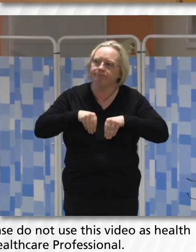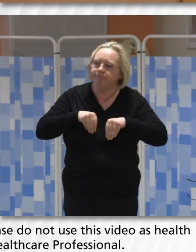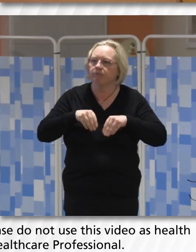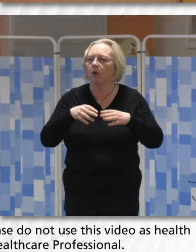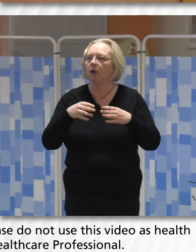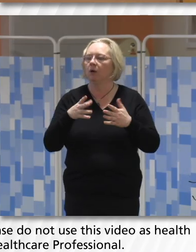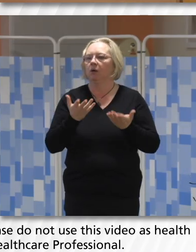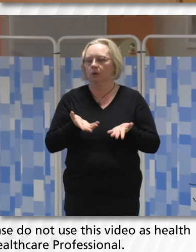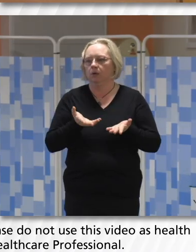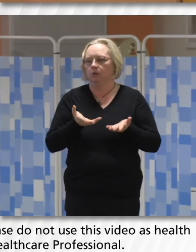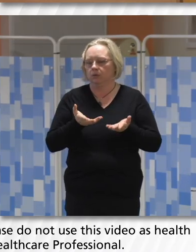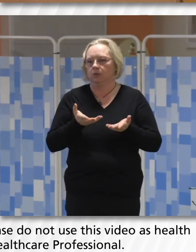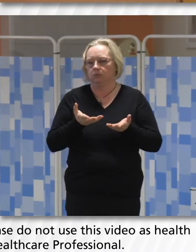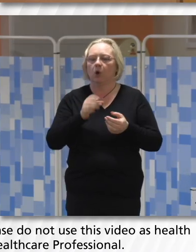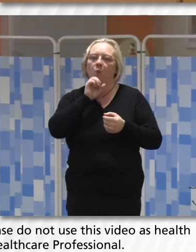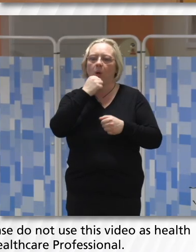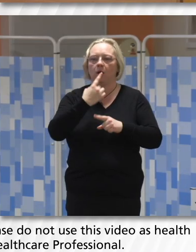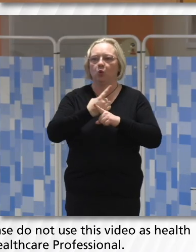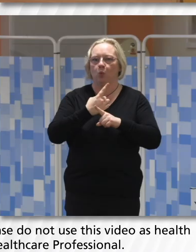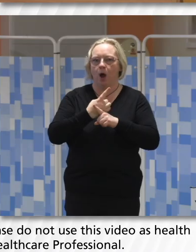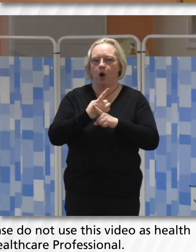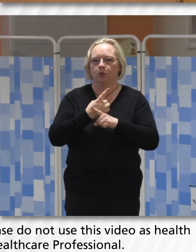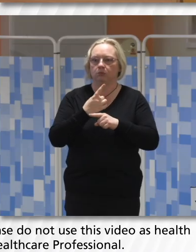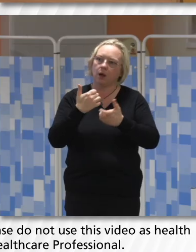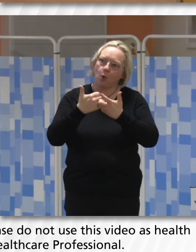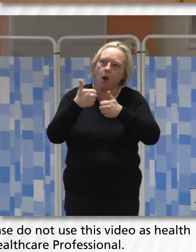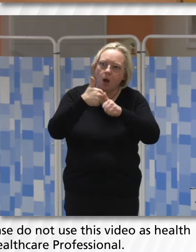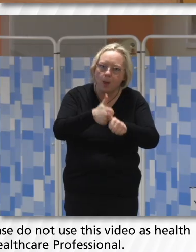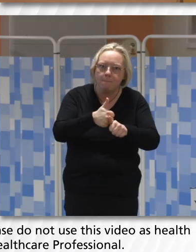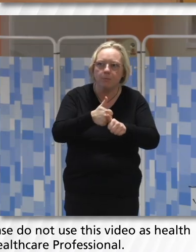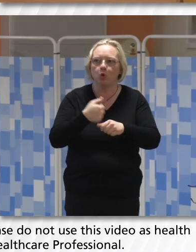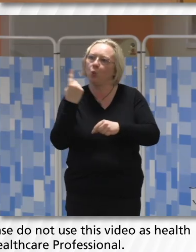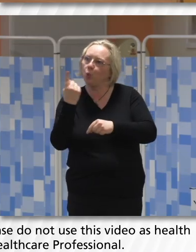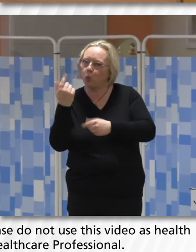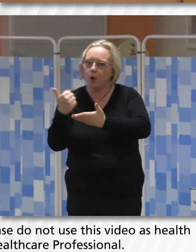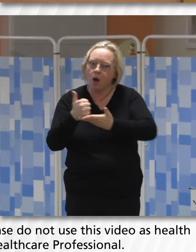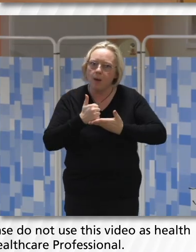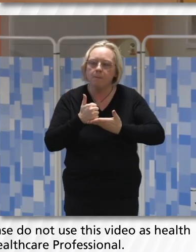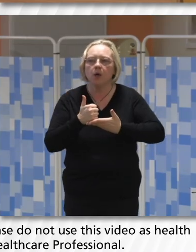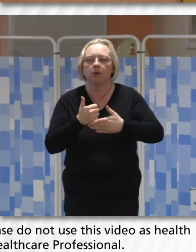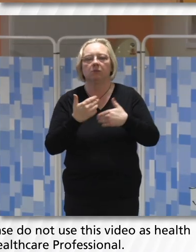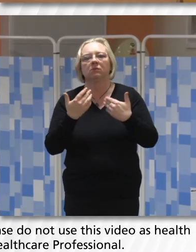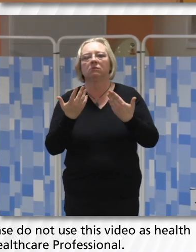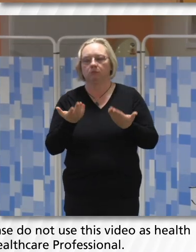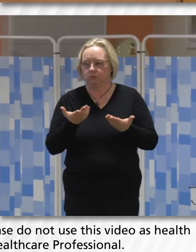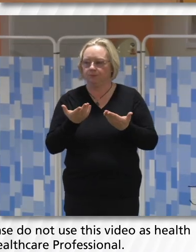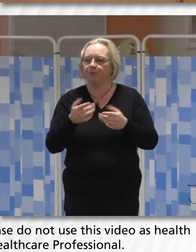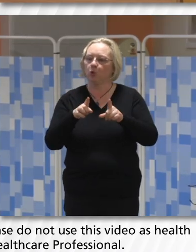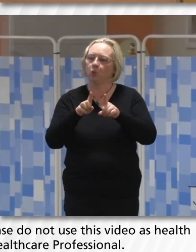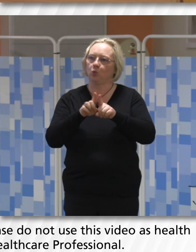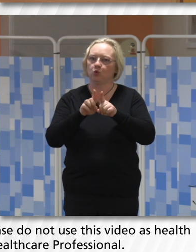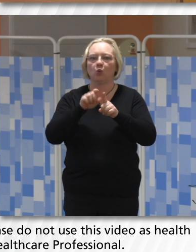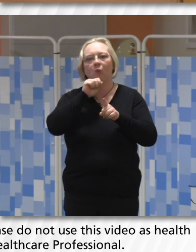it. And then we're going to talk a bit about what can be done to help it and who might be able to help. And then we're going to tell you all about the